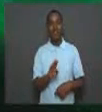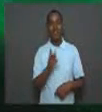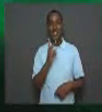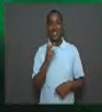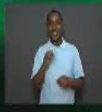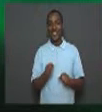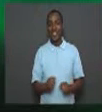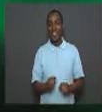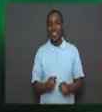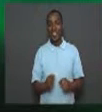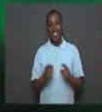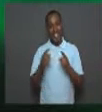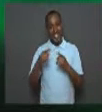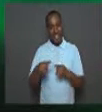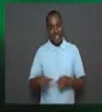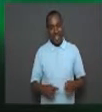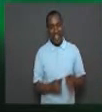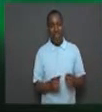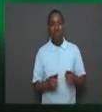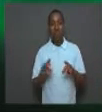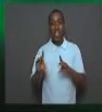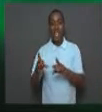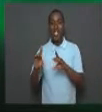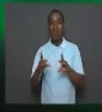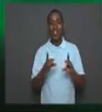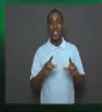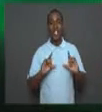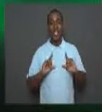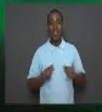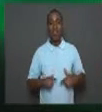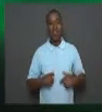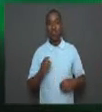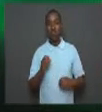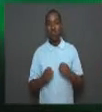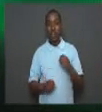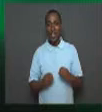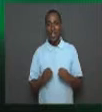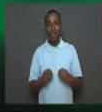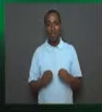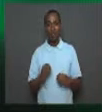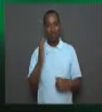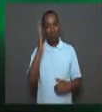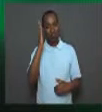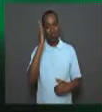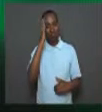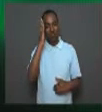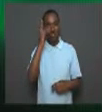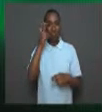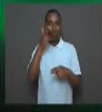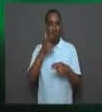The technique of classifying living organisms is known